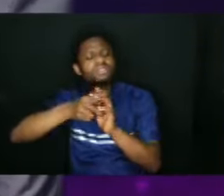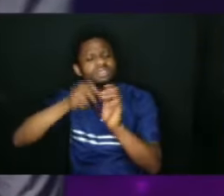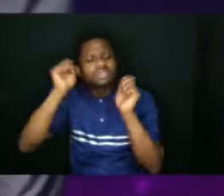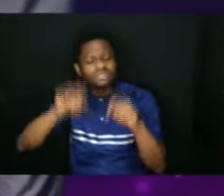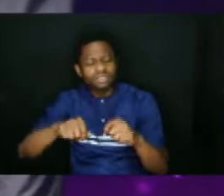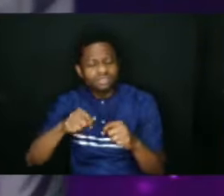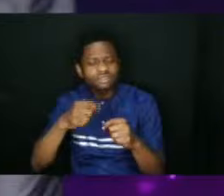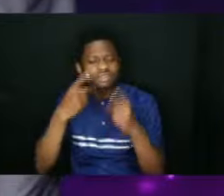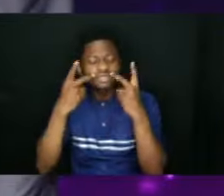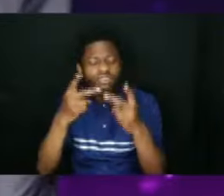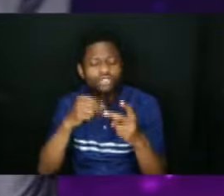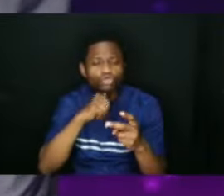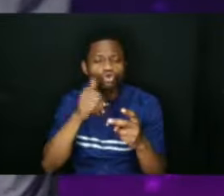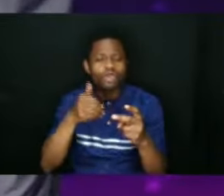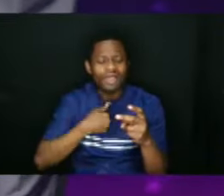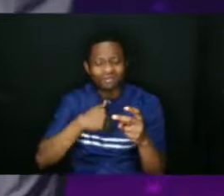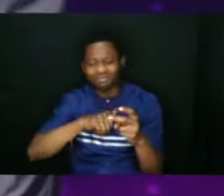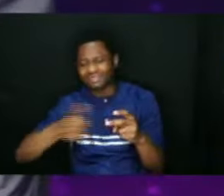People